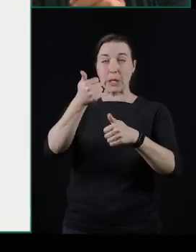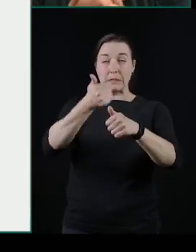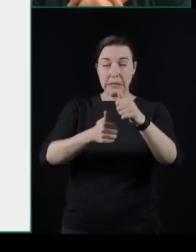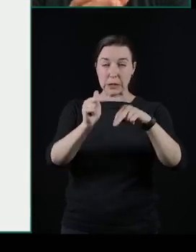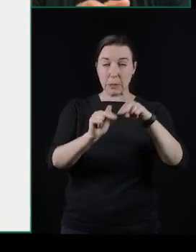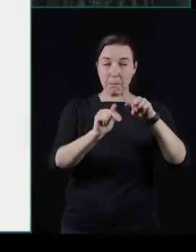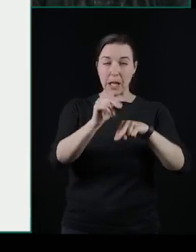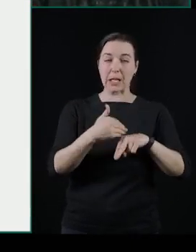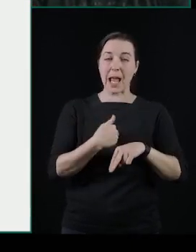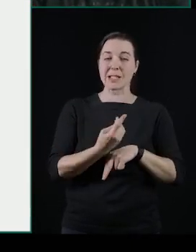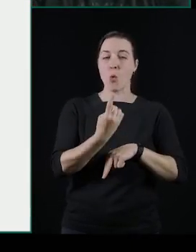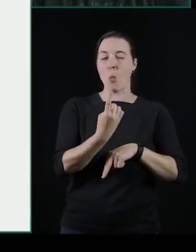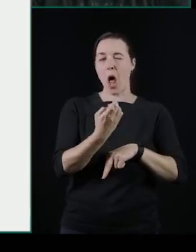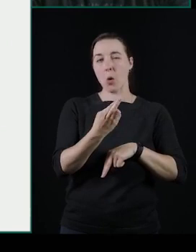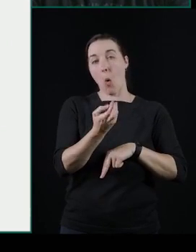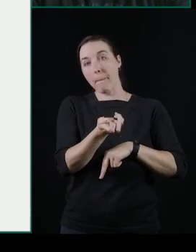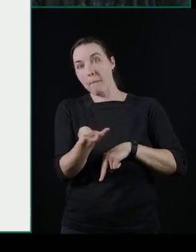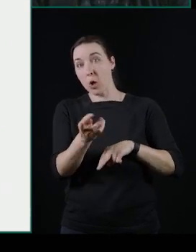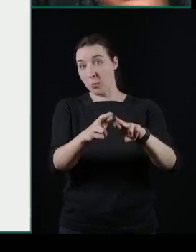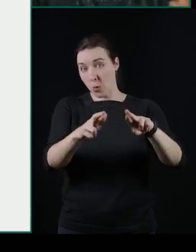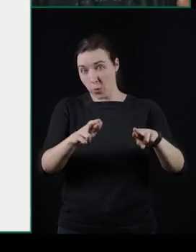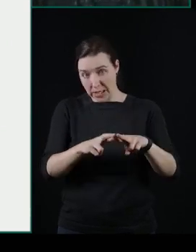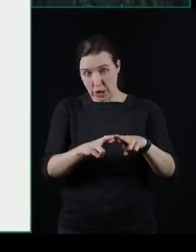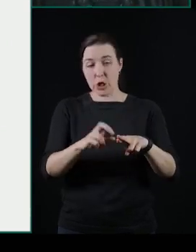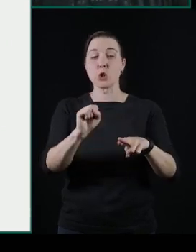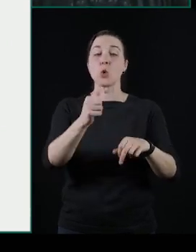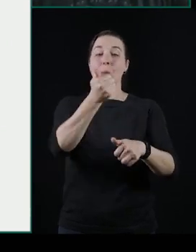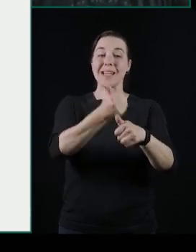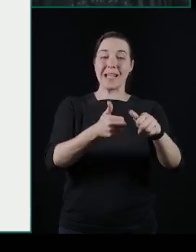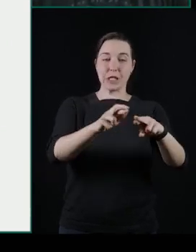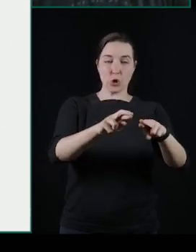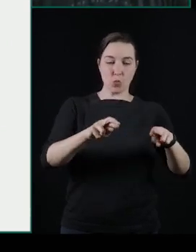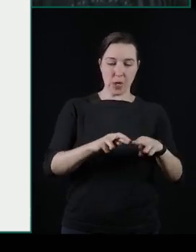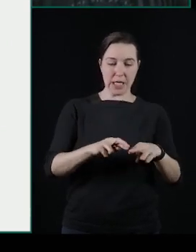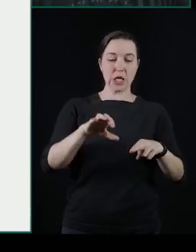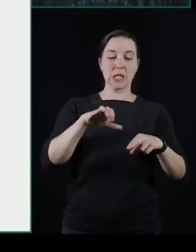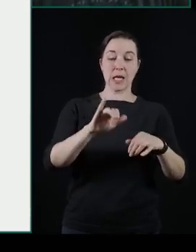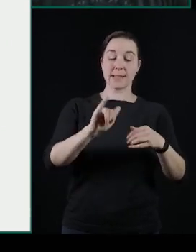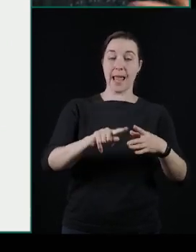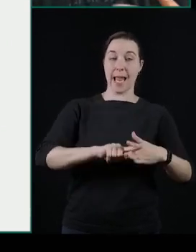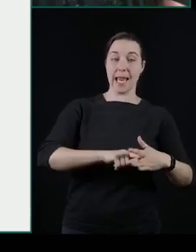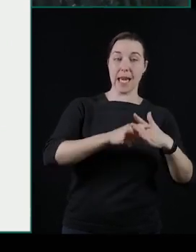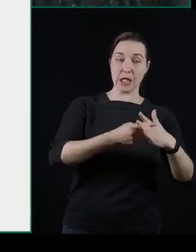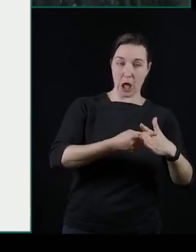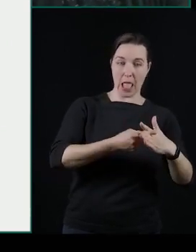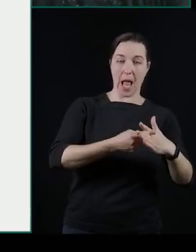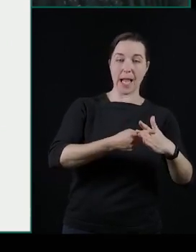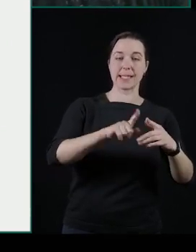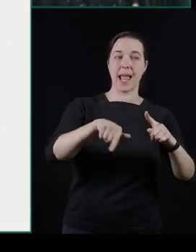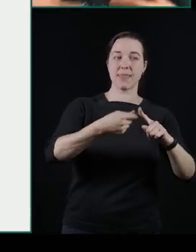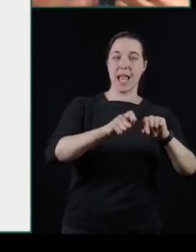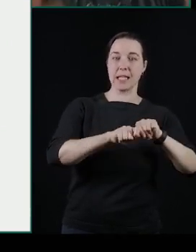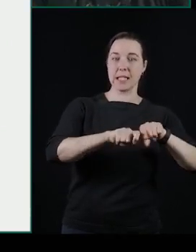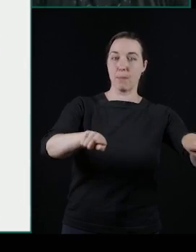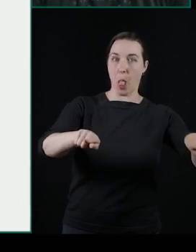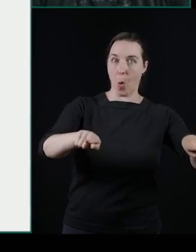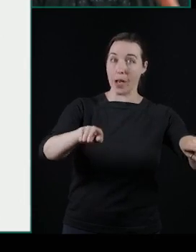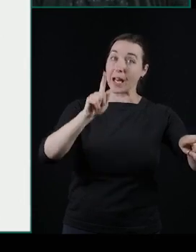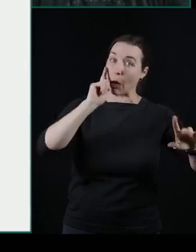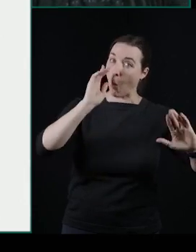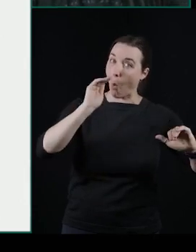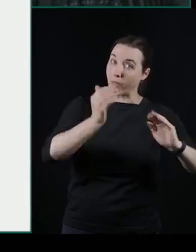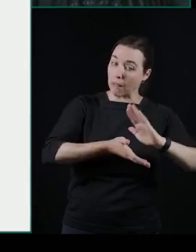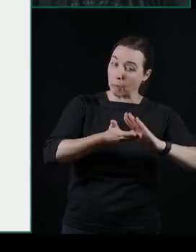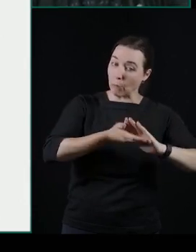has one or multiple regions, right? So each region goes from initialized state, then goes to deploying. Hopefully,